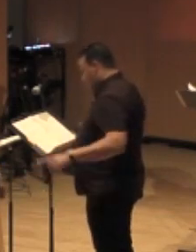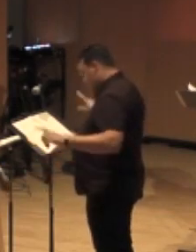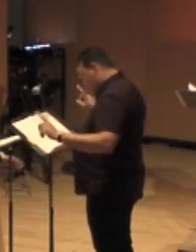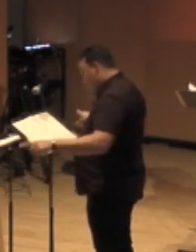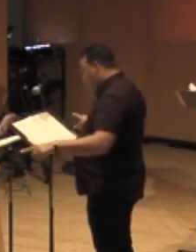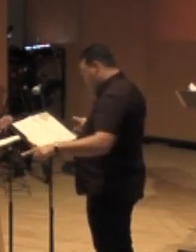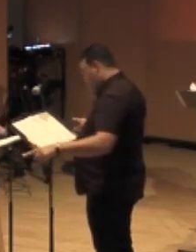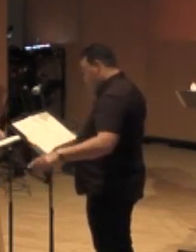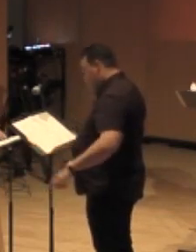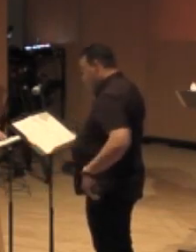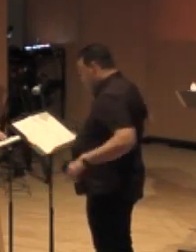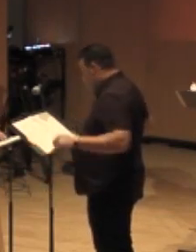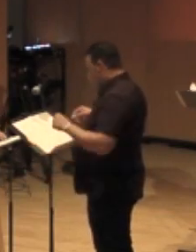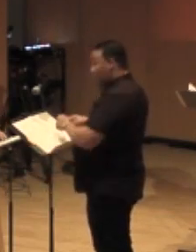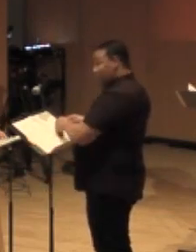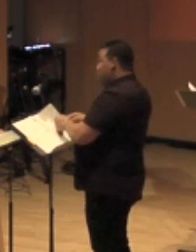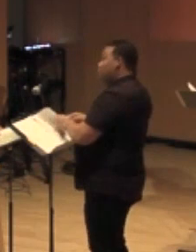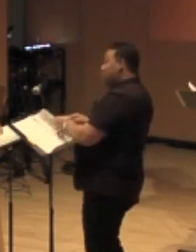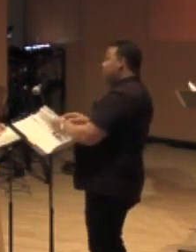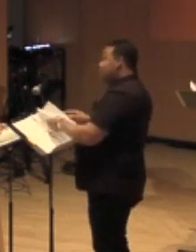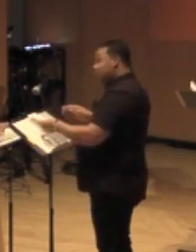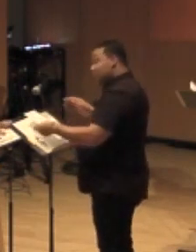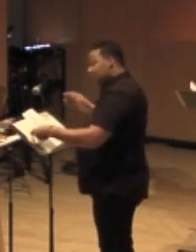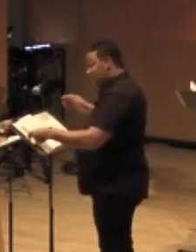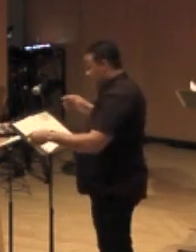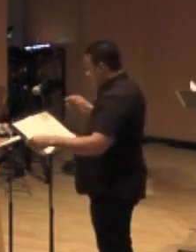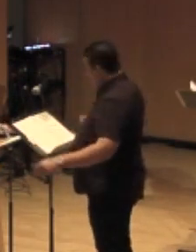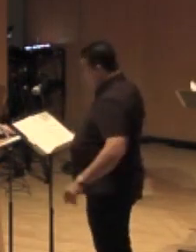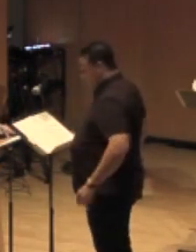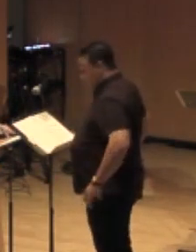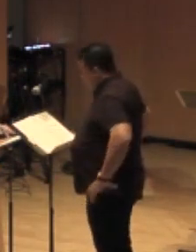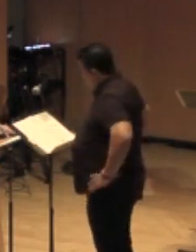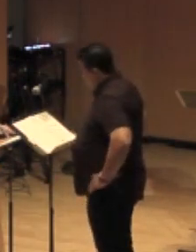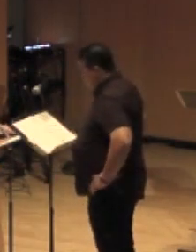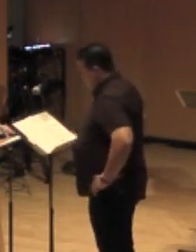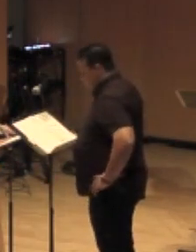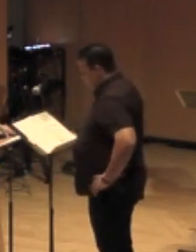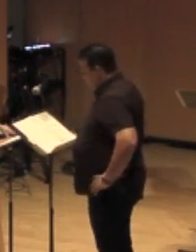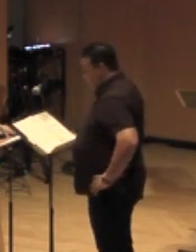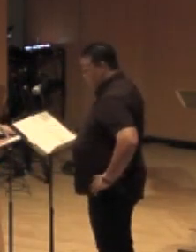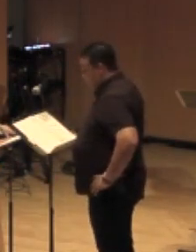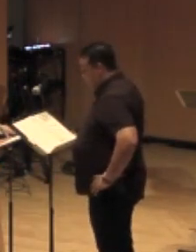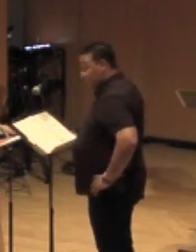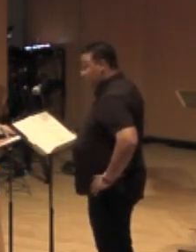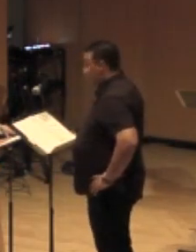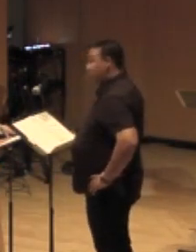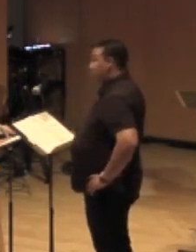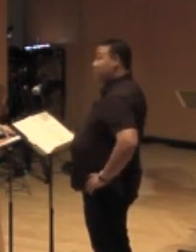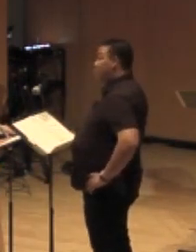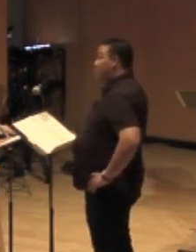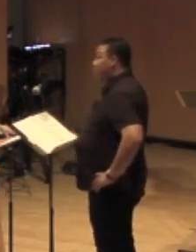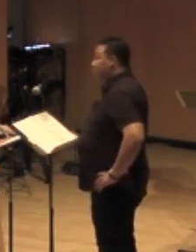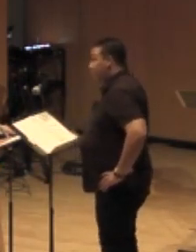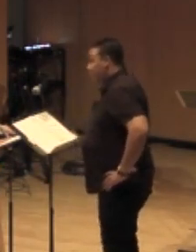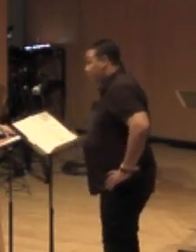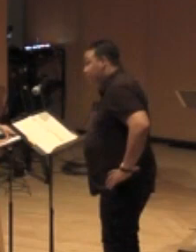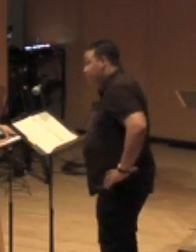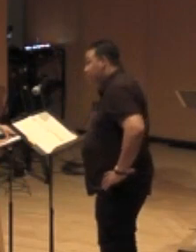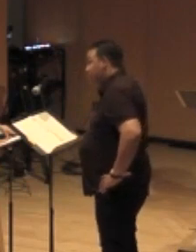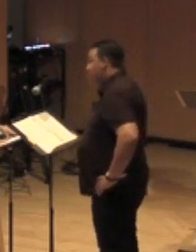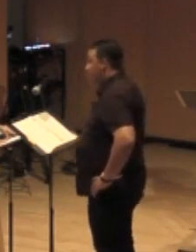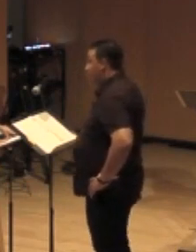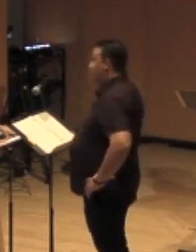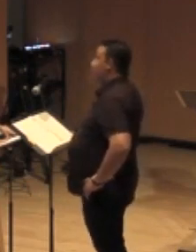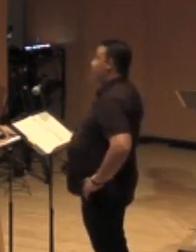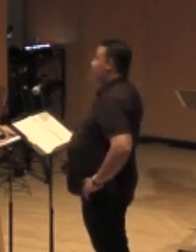you more and by the way I love it out there on the